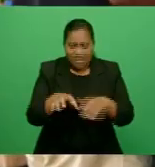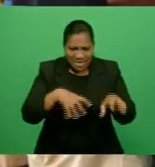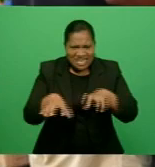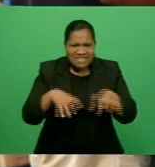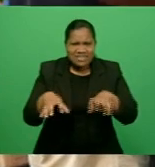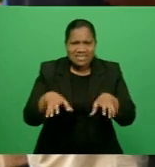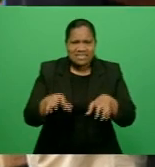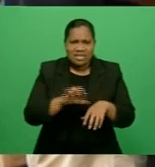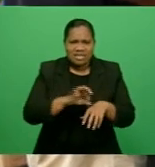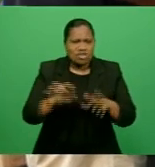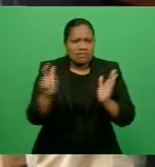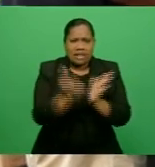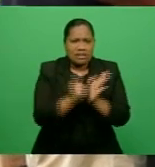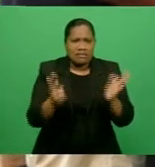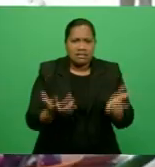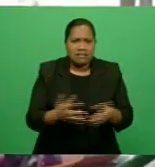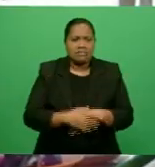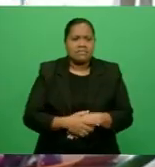their business.